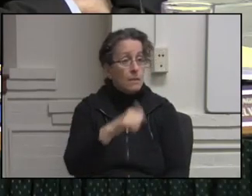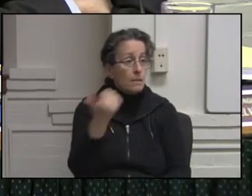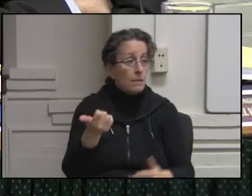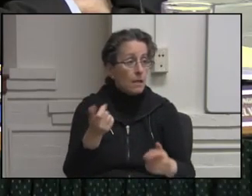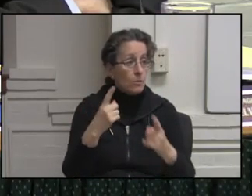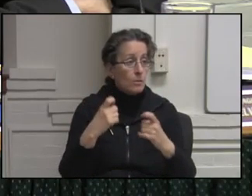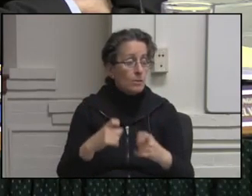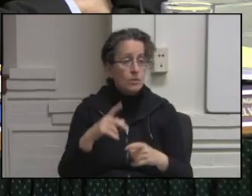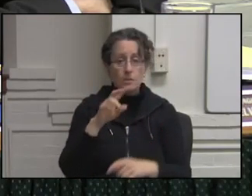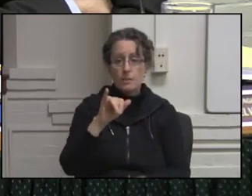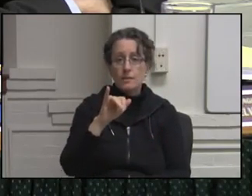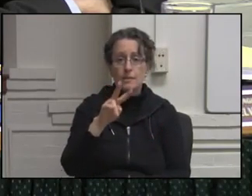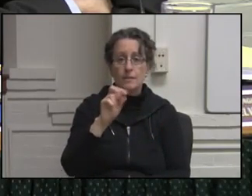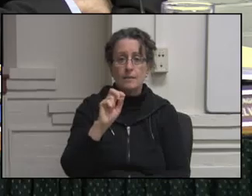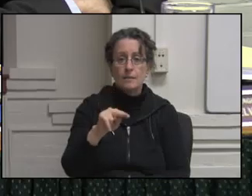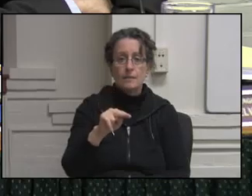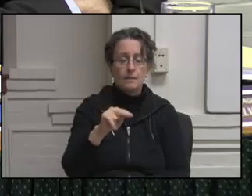any questions? Ivan?